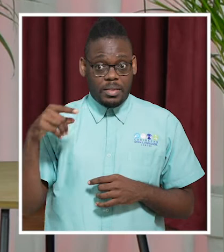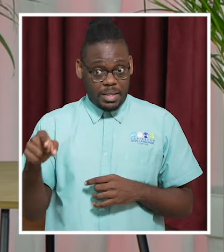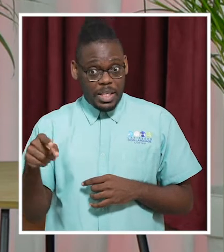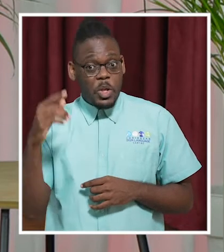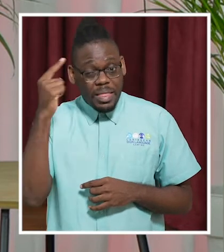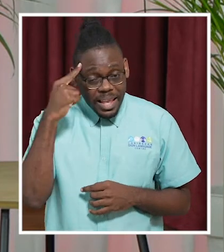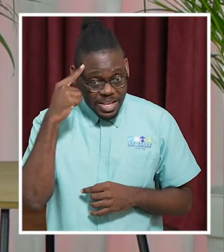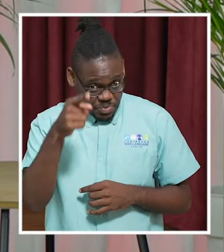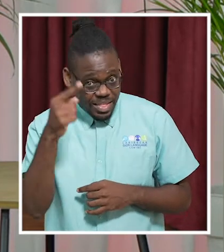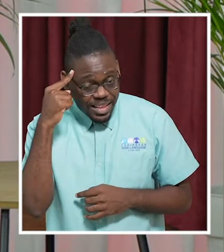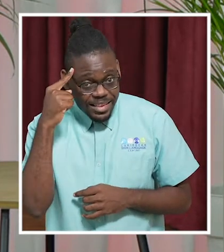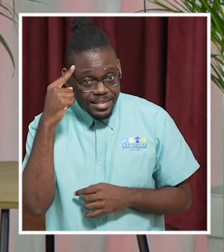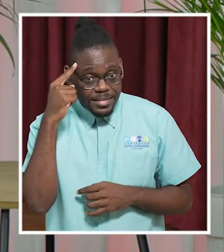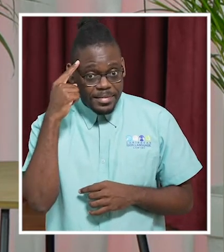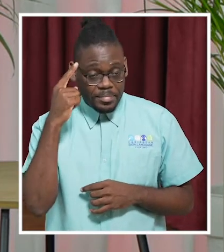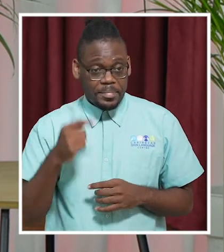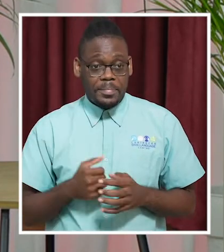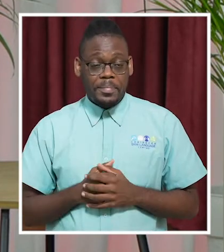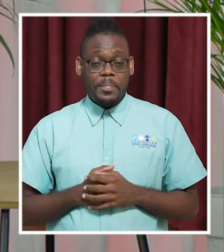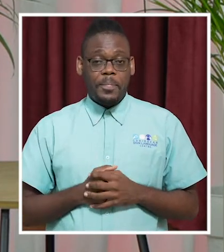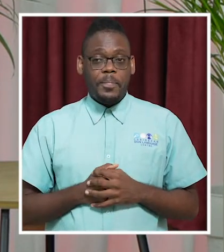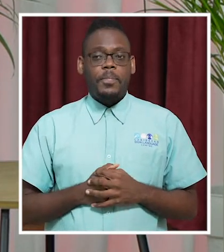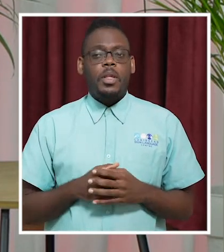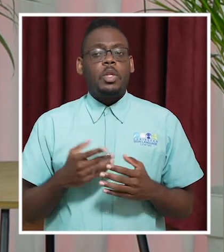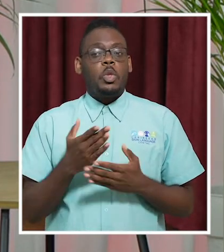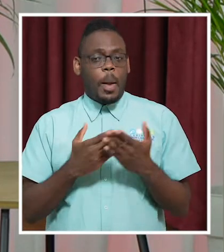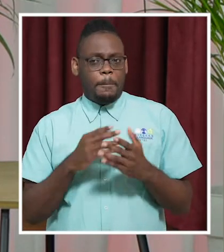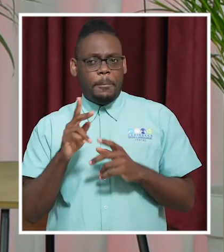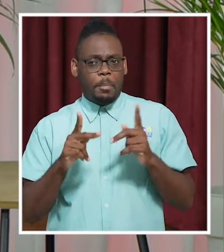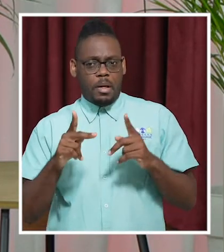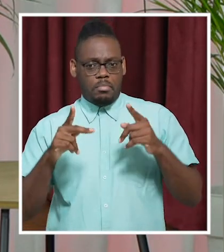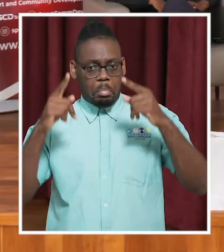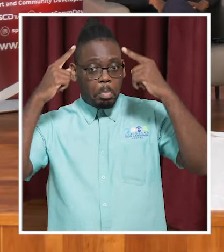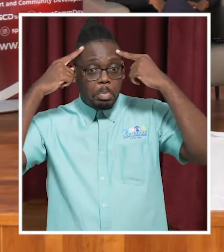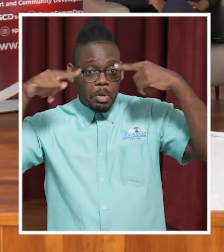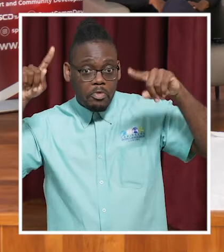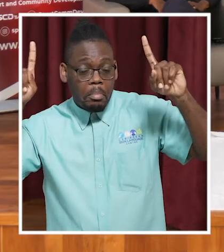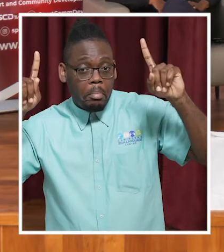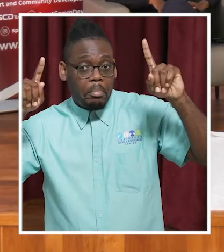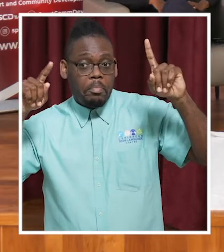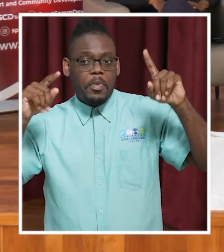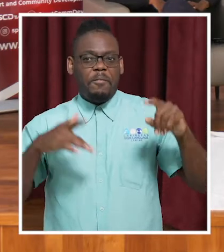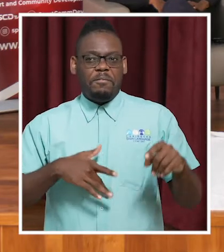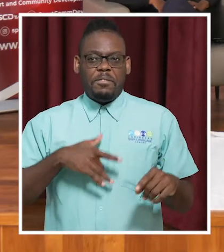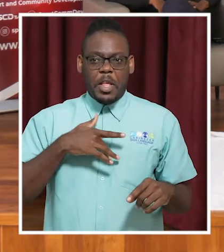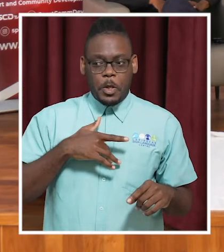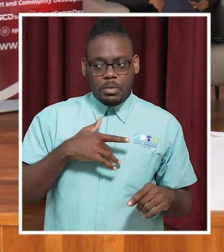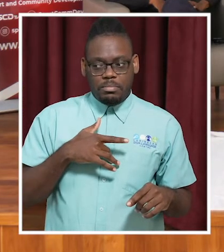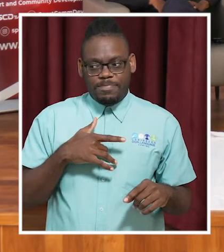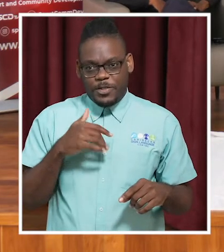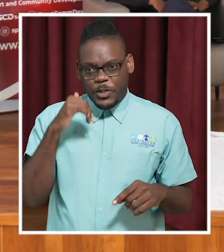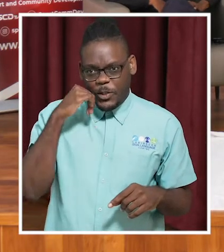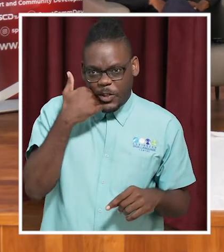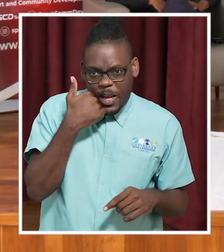it is still taboo and persons who are successful still shy away from sharing their experience concerning the